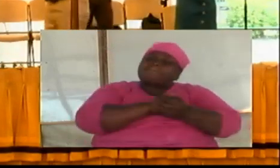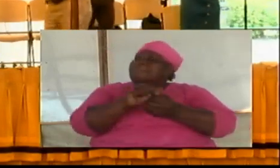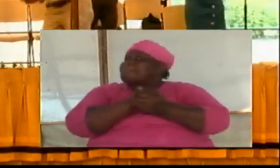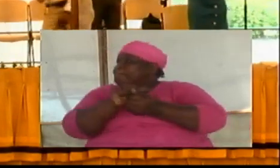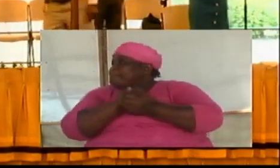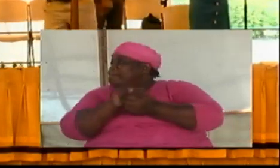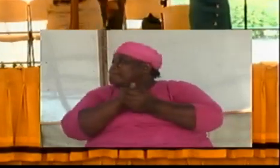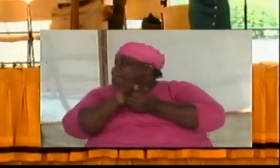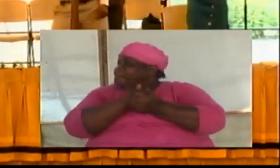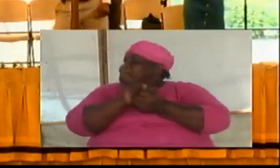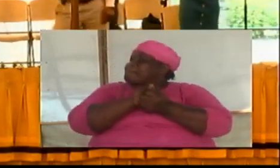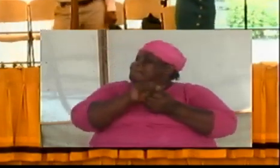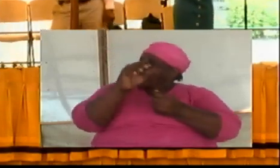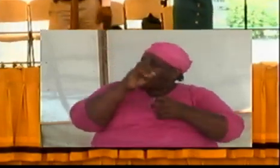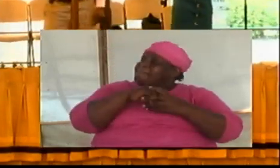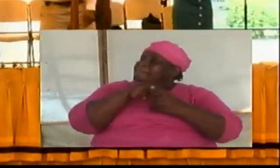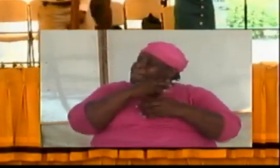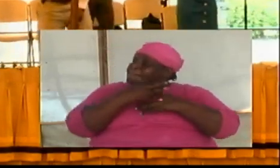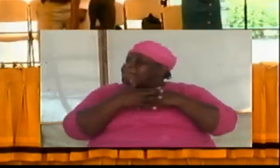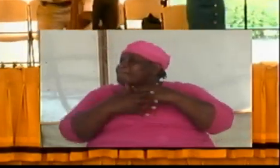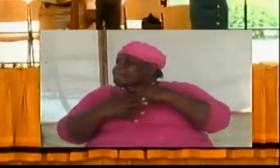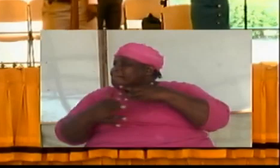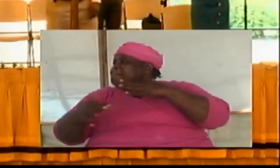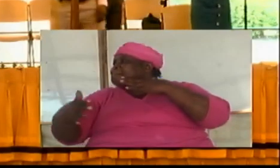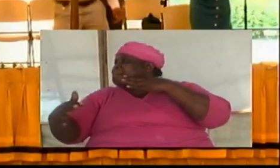you washed?